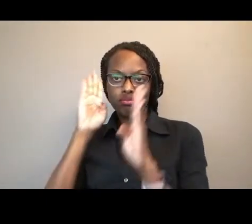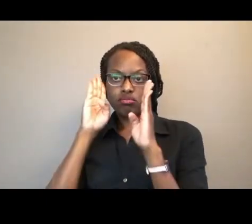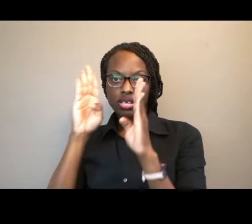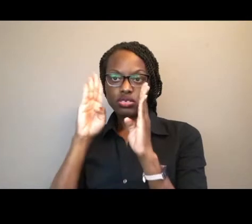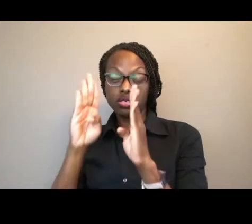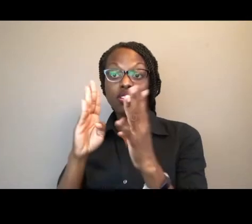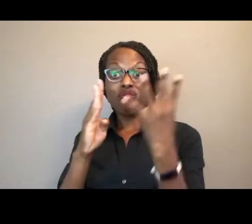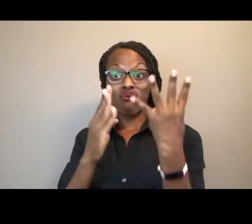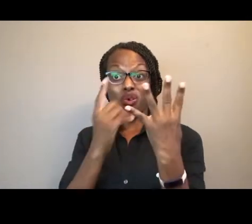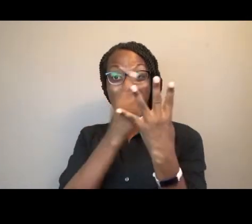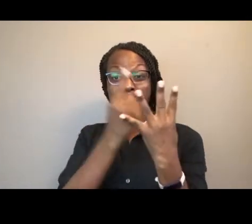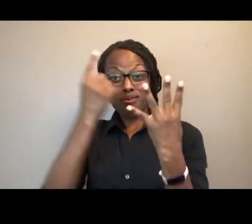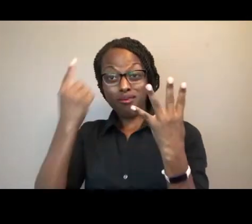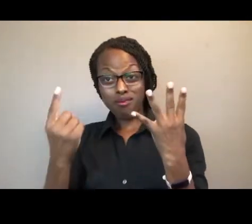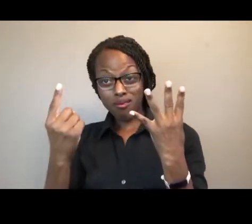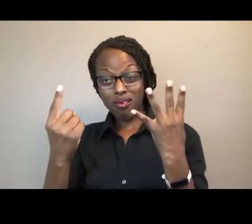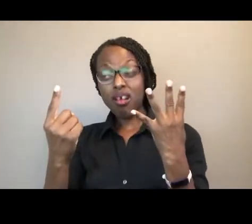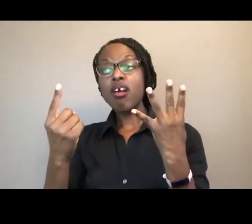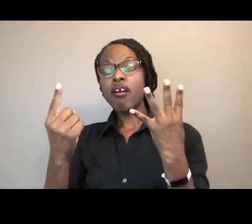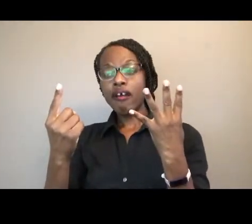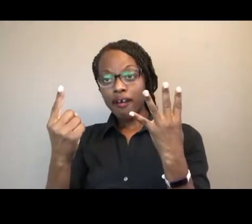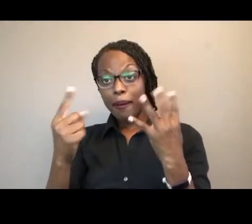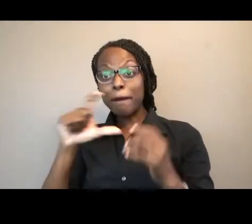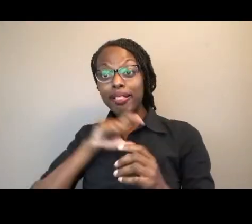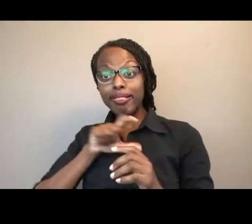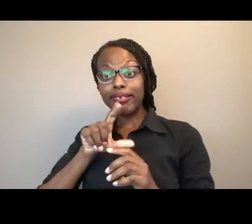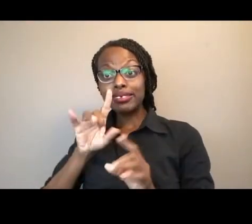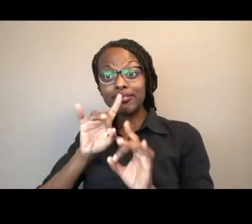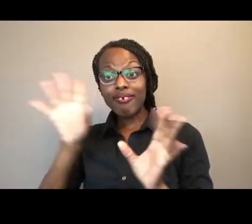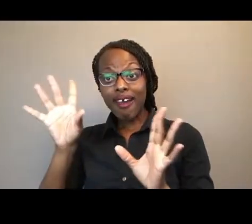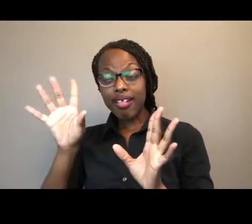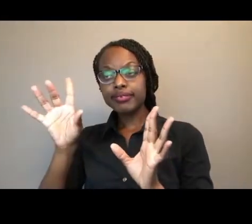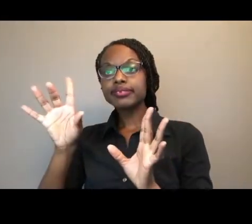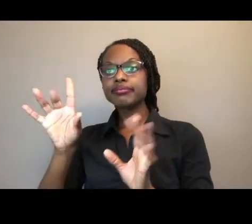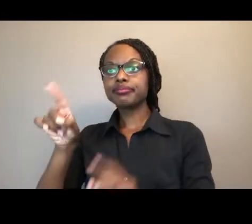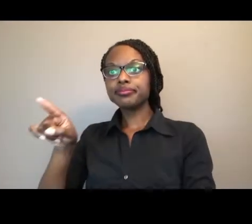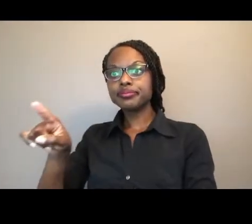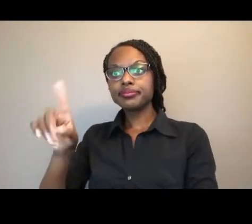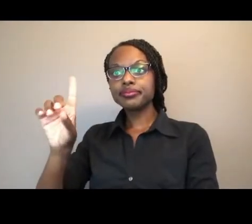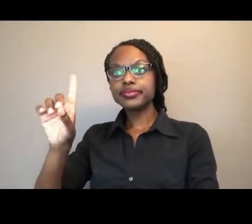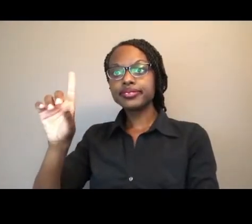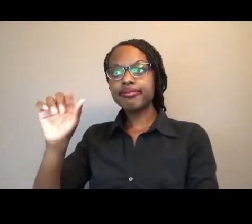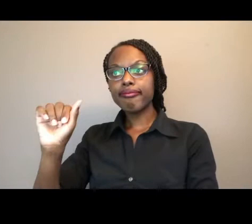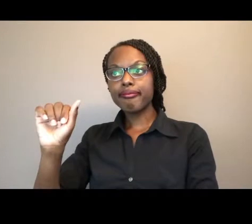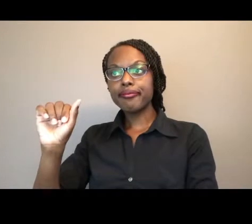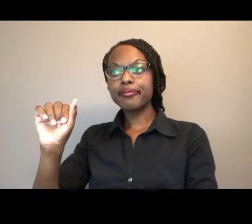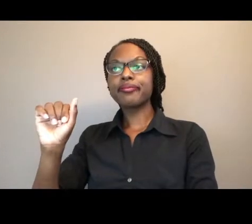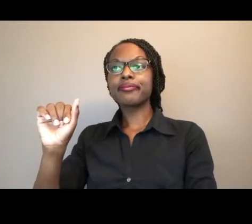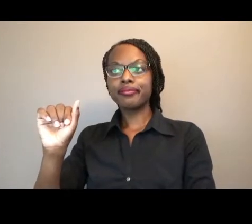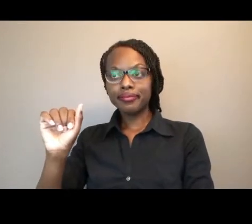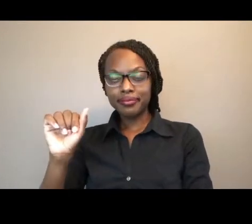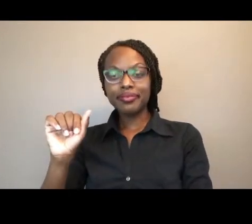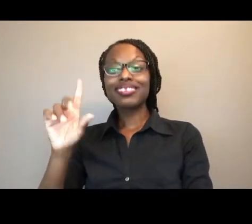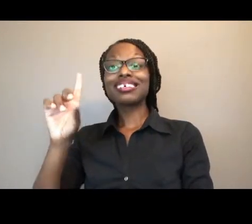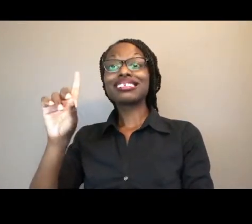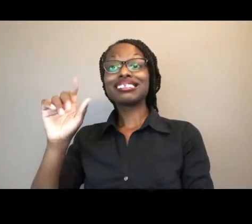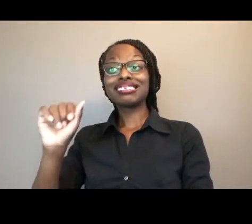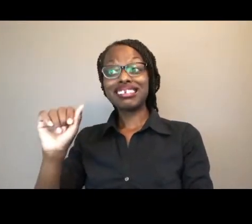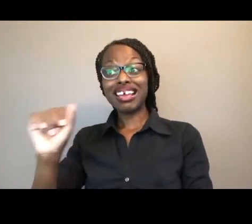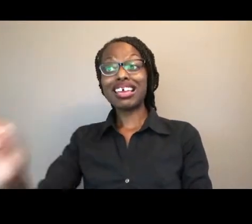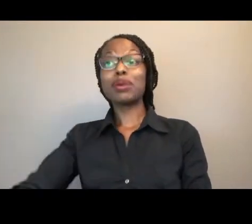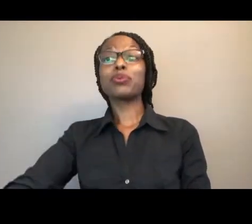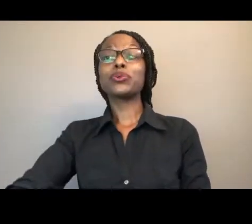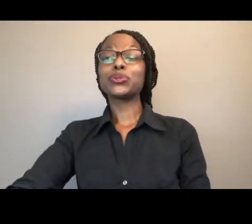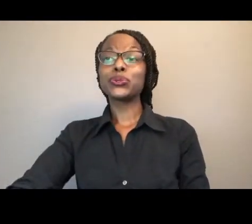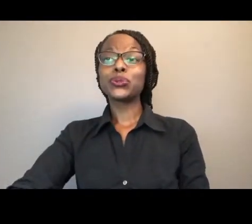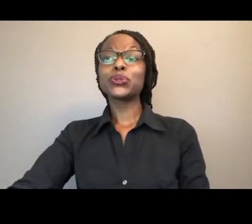fiancé Sean. This is an intersectional issue, and we cannot talk about one without talking about the other. Disability is one of the guiding principles